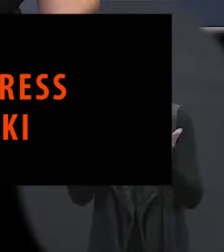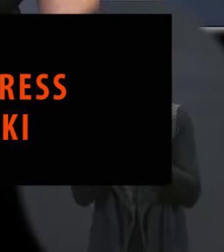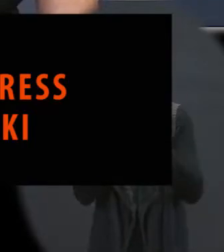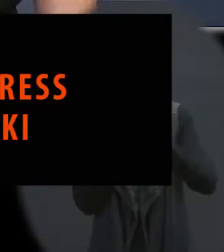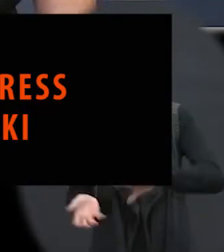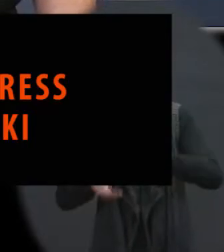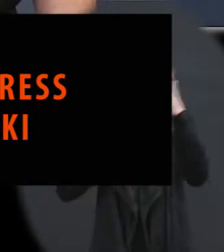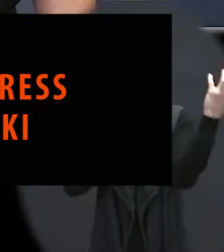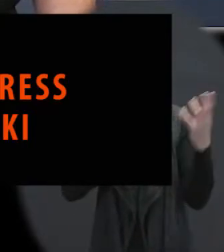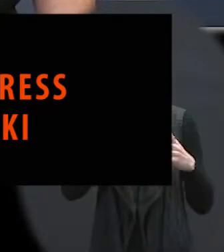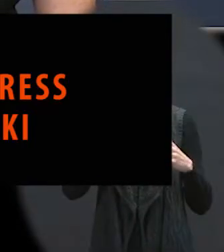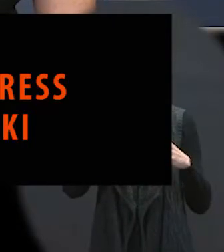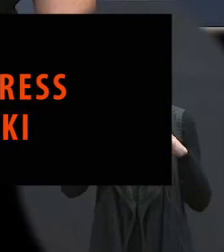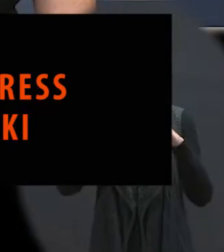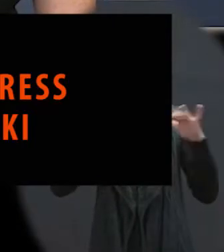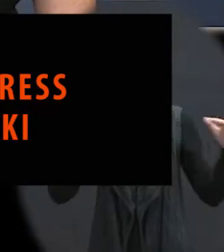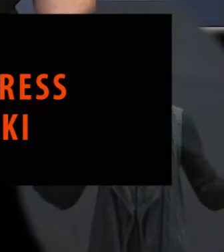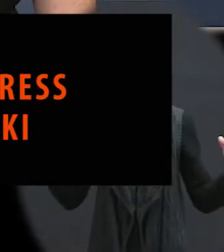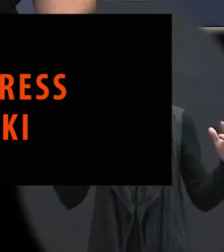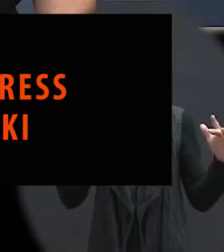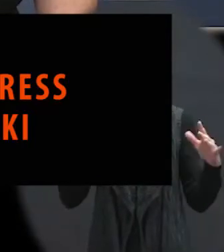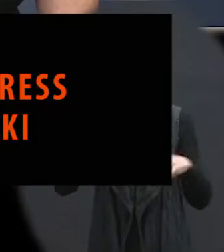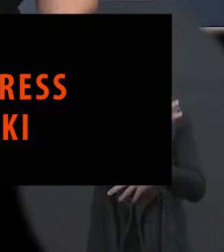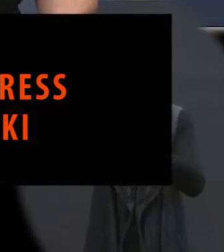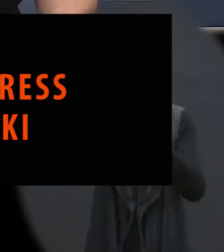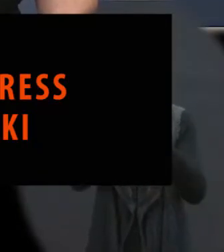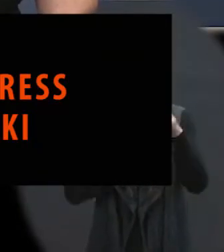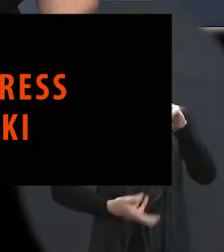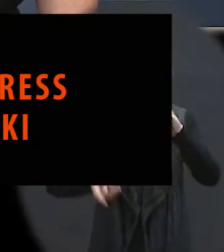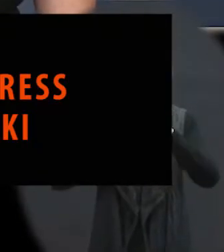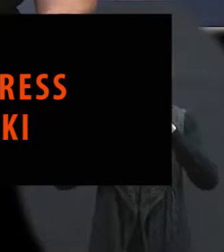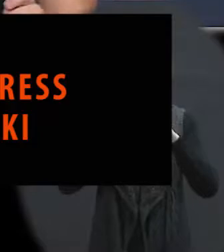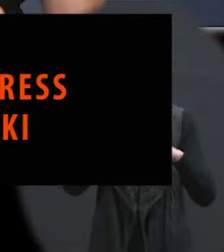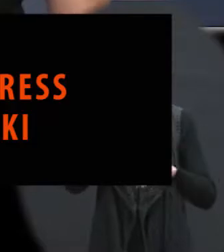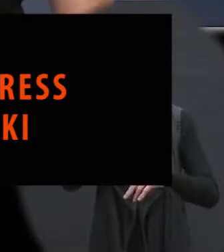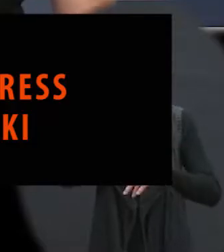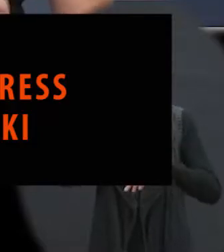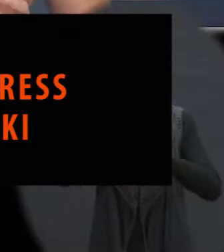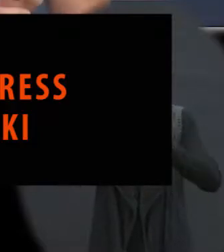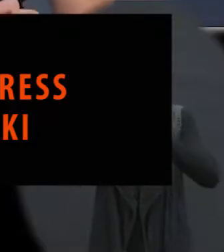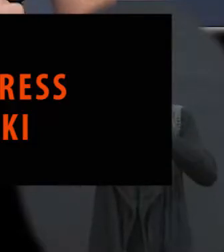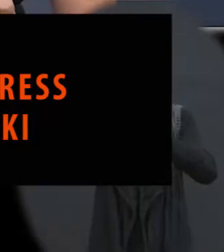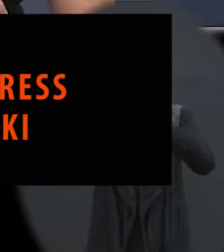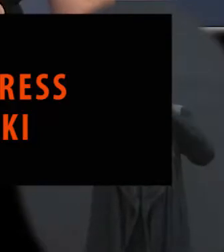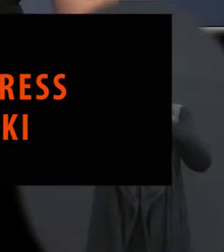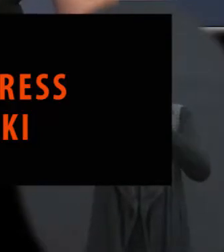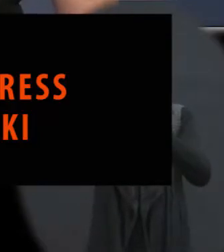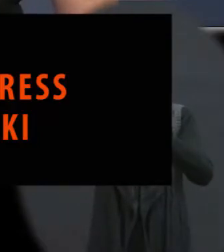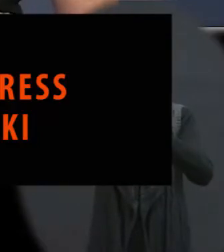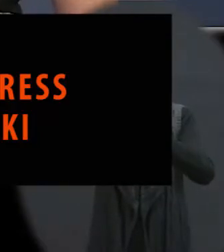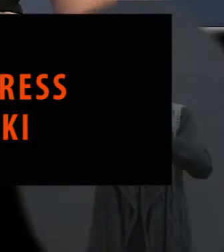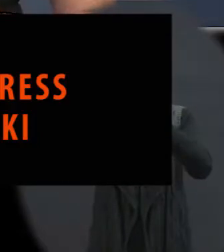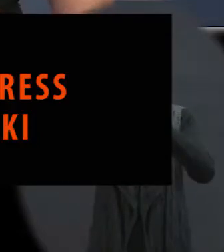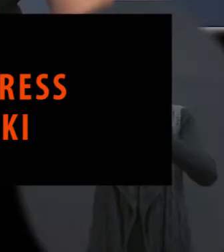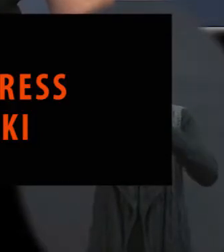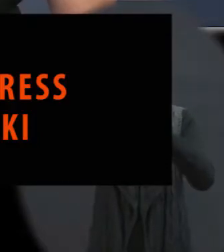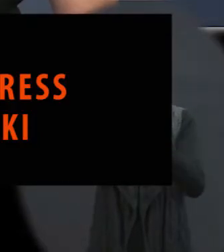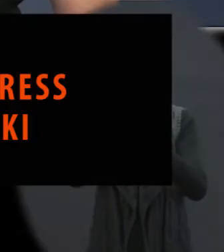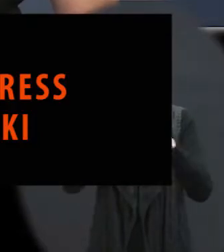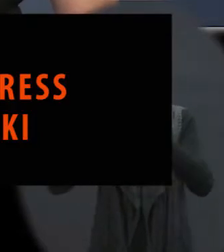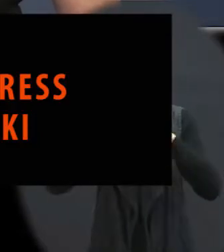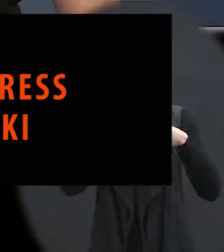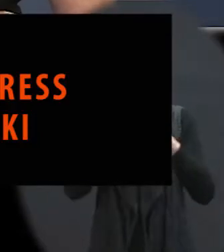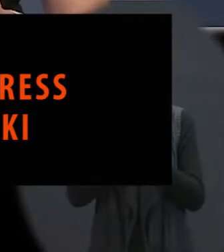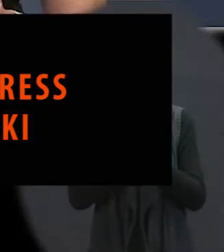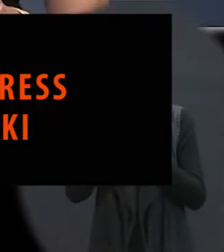inclusion, bolstering security and defense, and strengthening global alliances. Vice President Harris, along with the Secretaries of State,